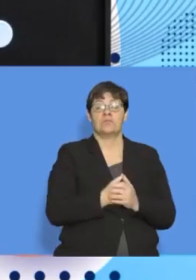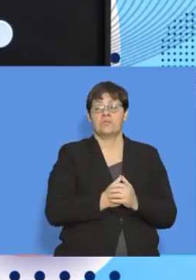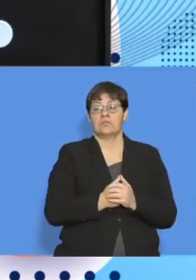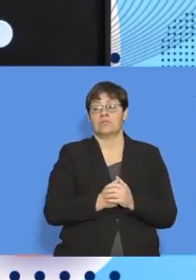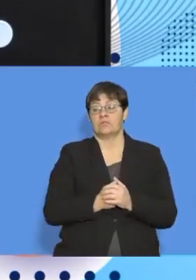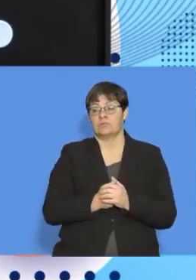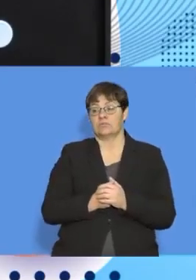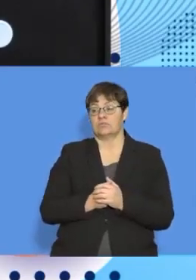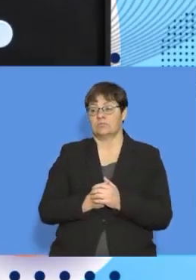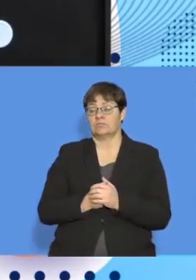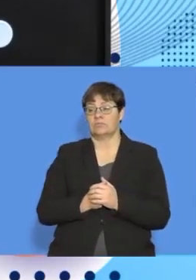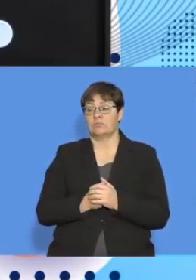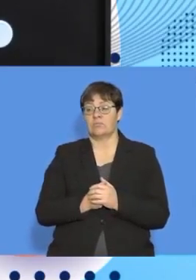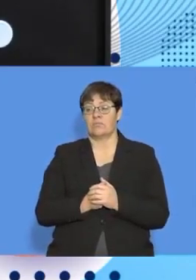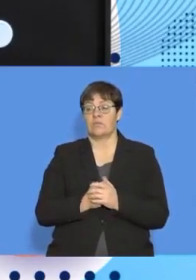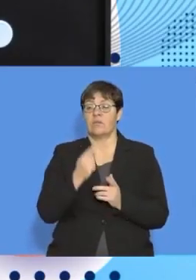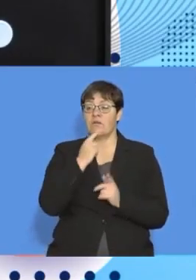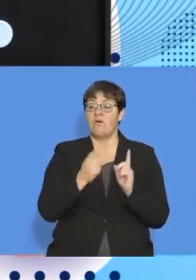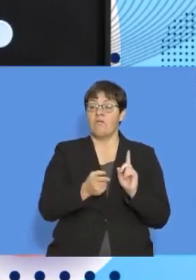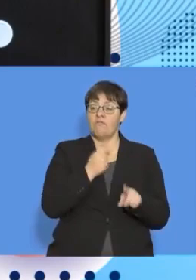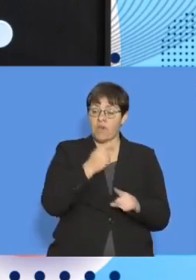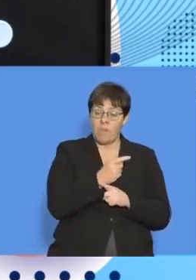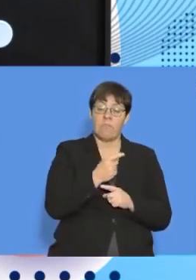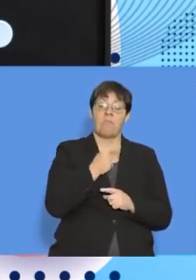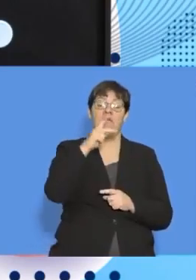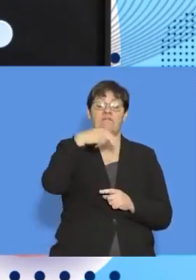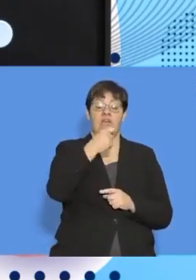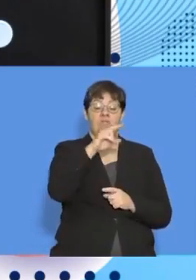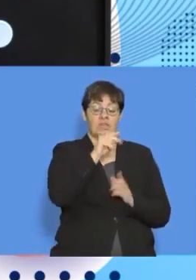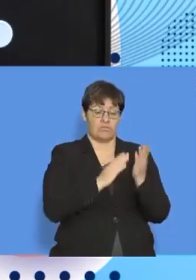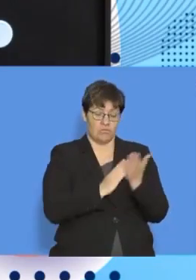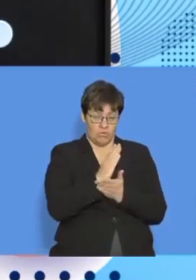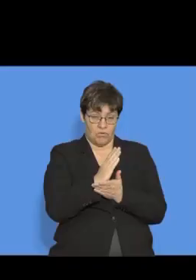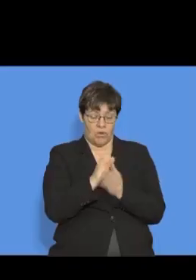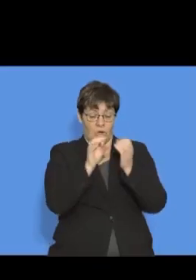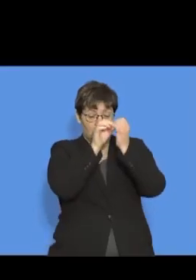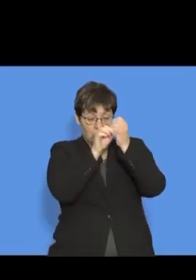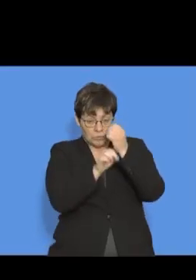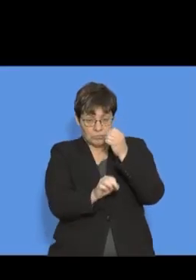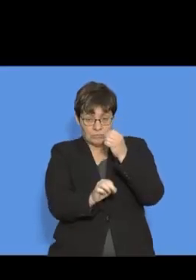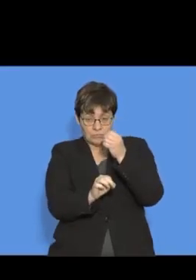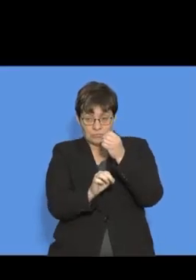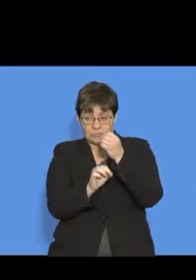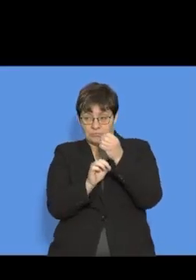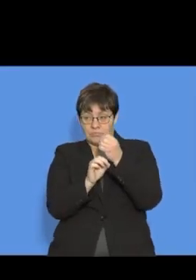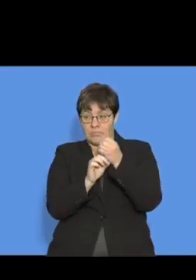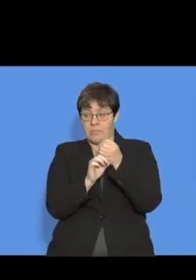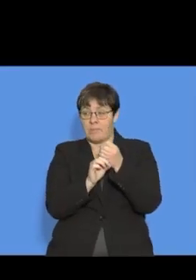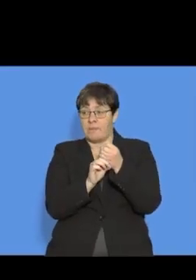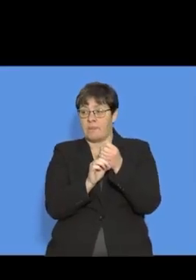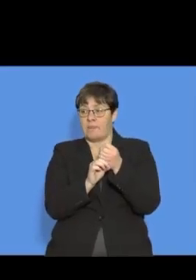saliva is known as the bolus. It moves through the pharynx, which is a tube which takes it